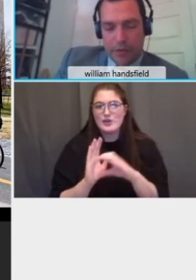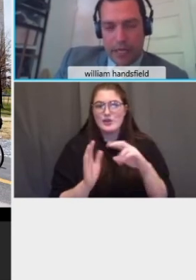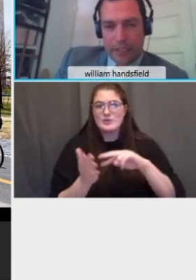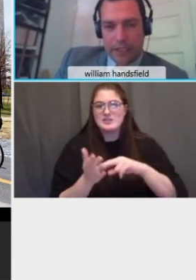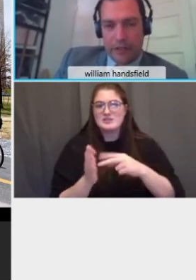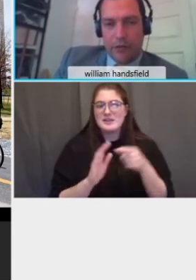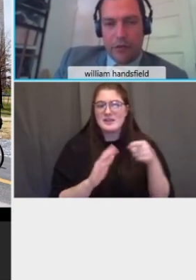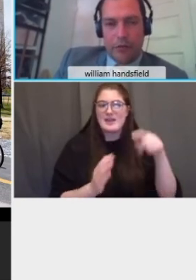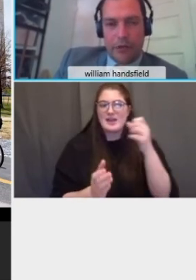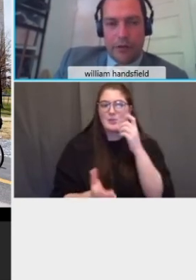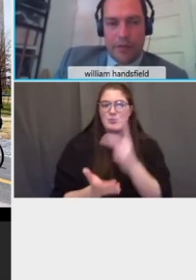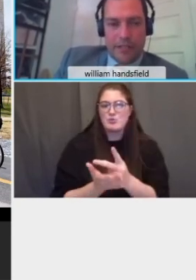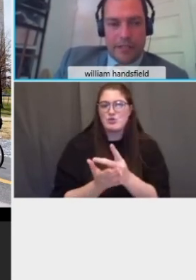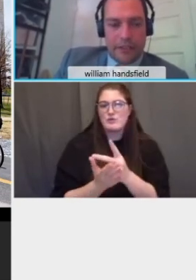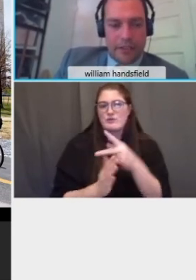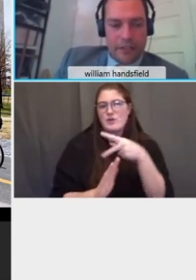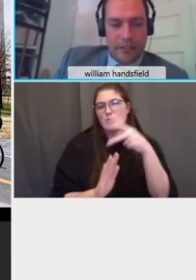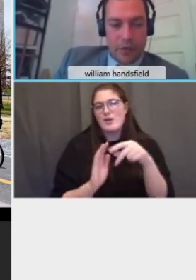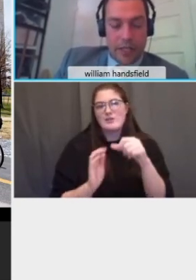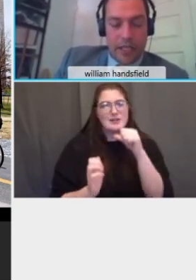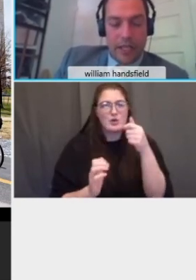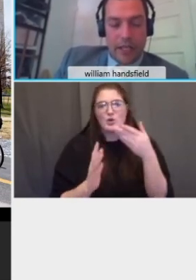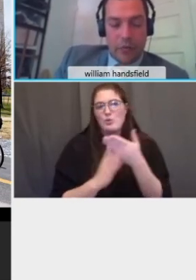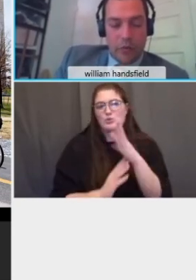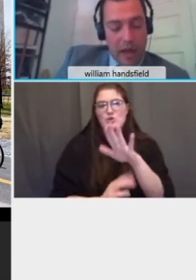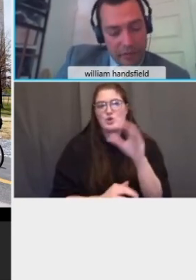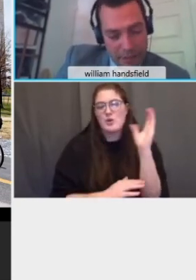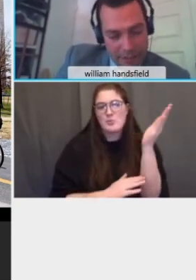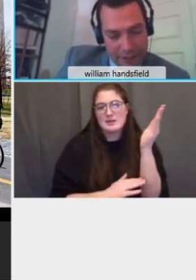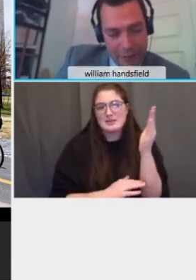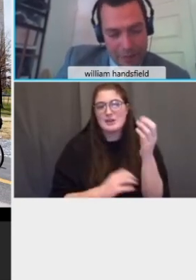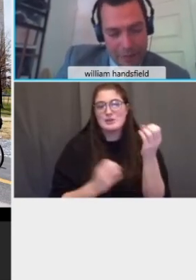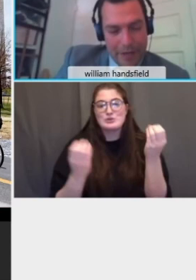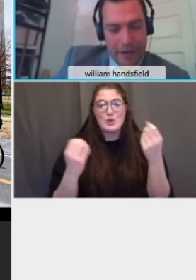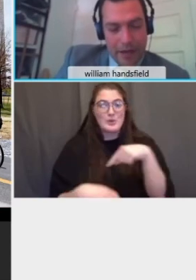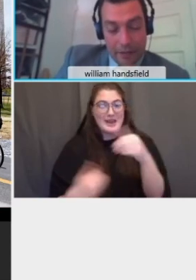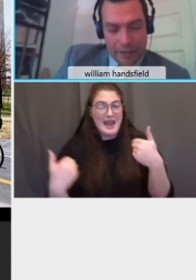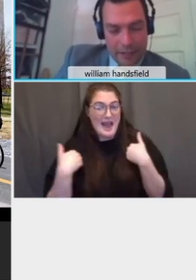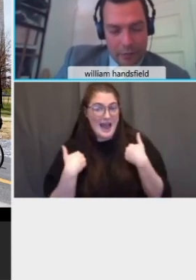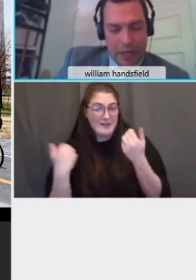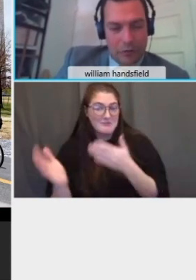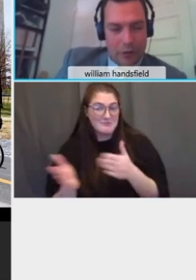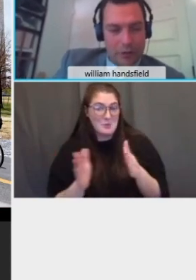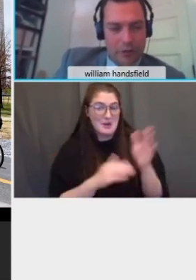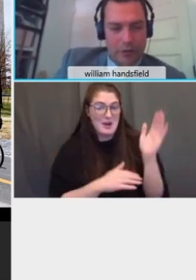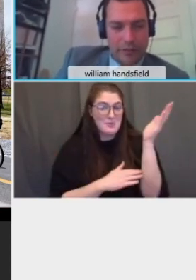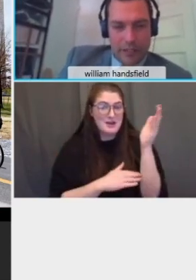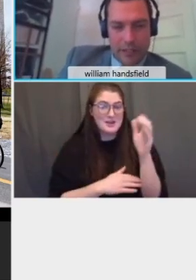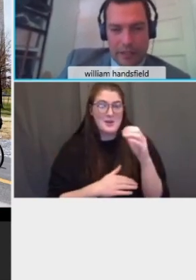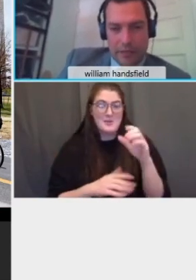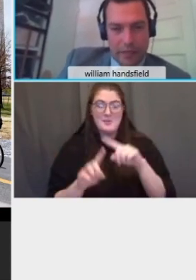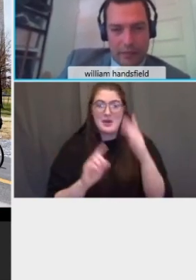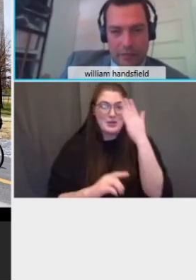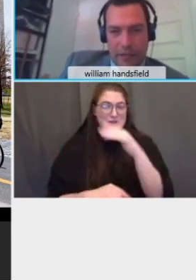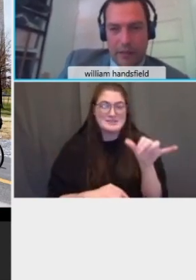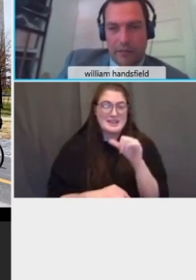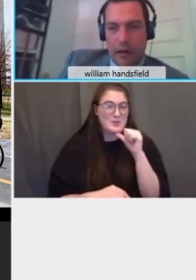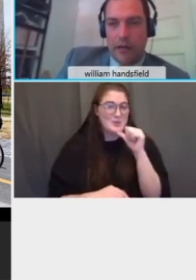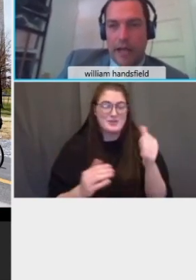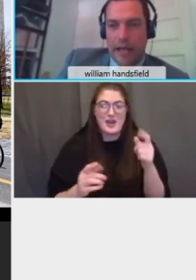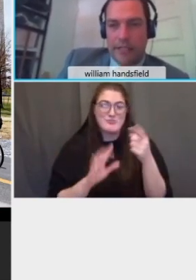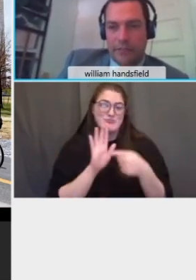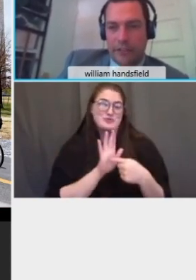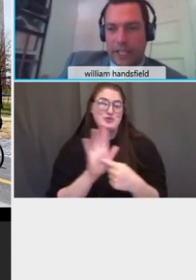they approve the project. They don't go through your presentation. So we have a presentation we prepared. It looks like we're not going to deliver it, but